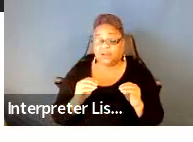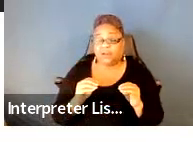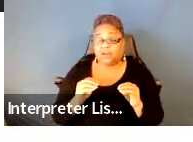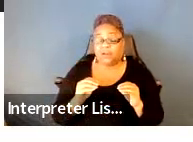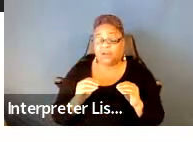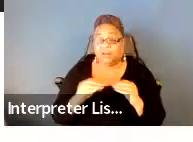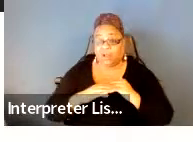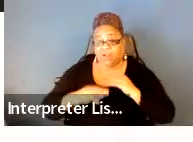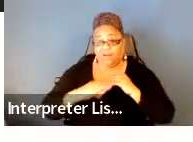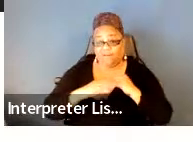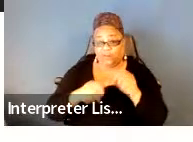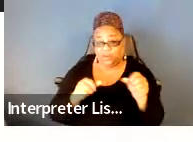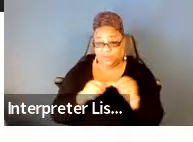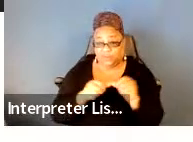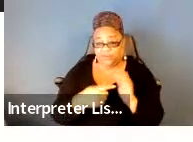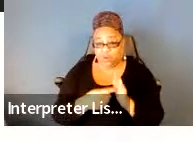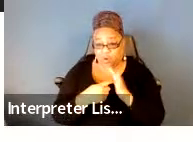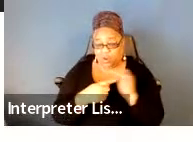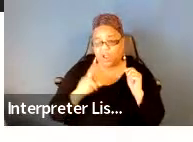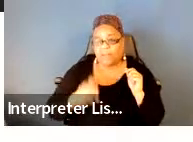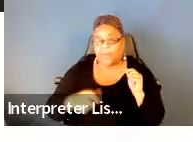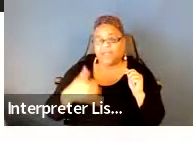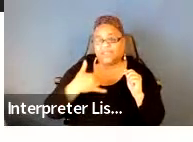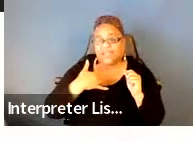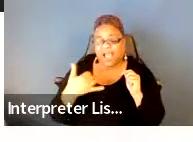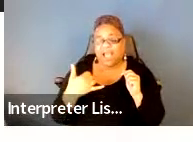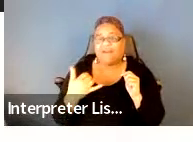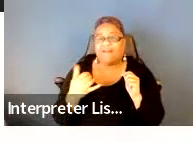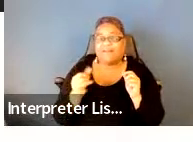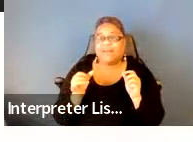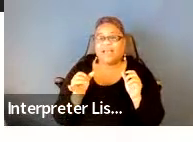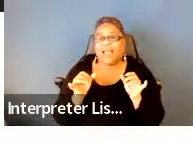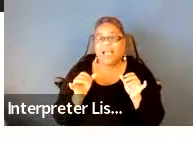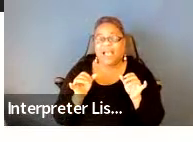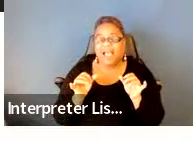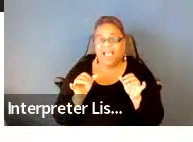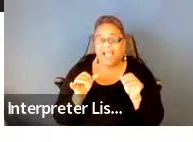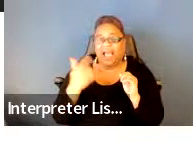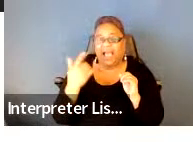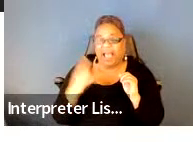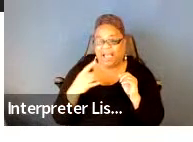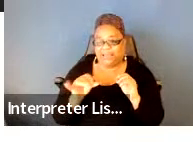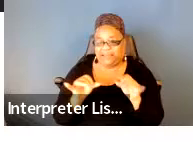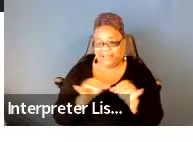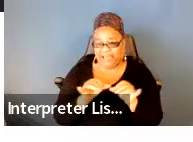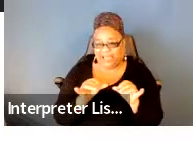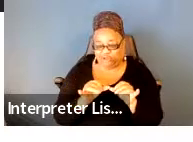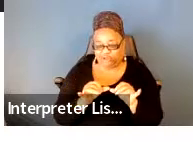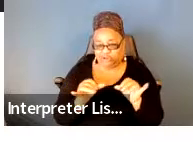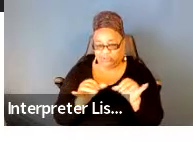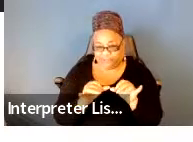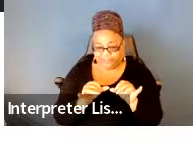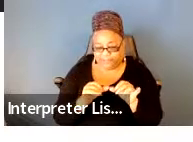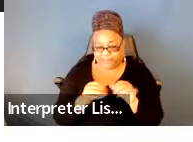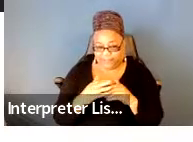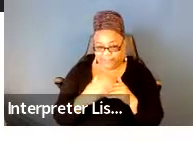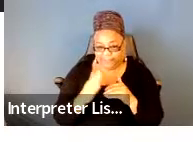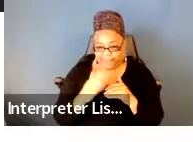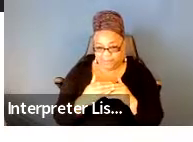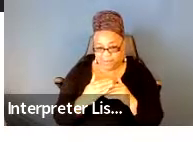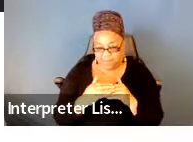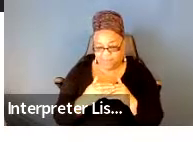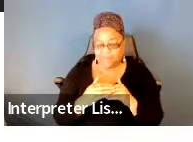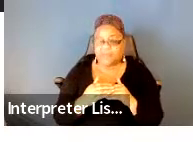There must be an 18-inch minimum by 18-inch minimum clear floor space centered on the tactile characters of the